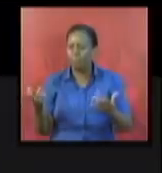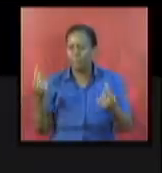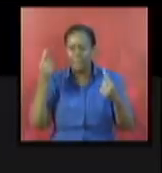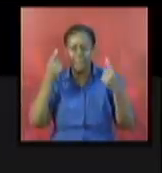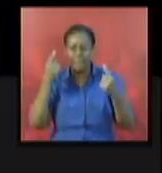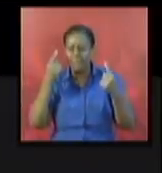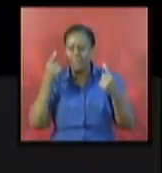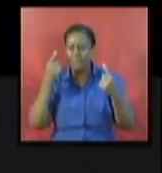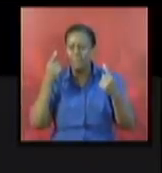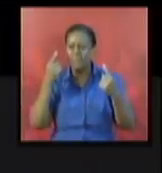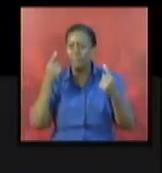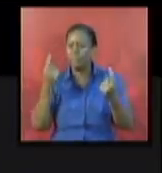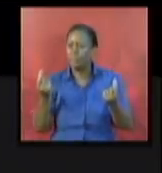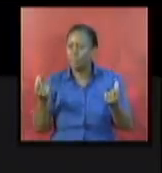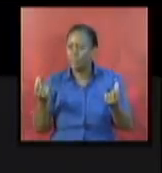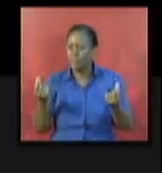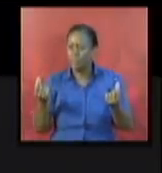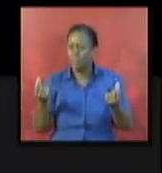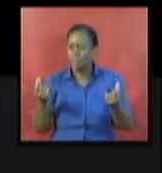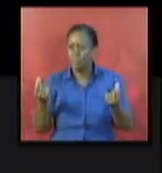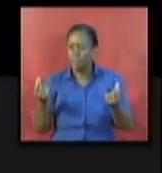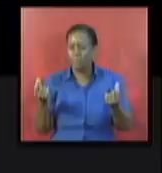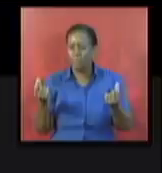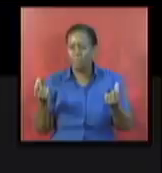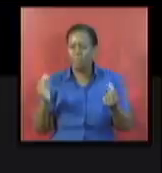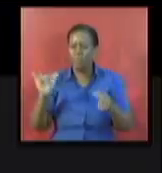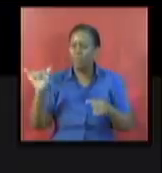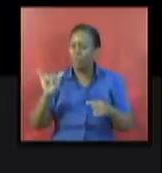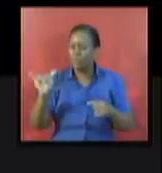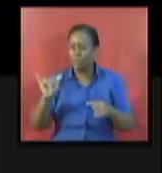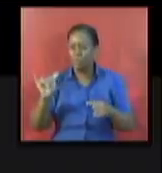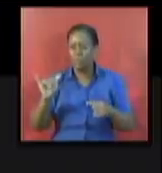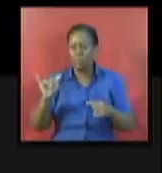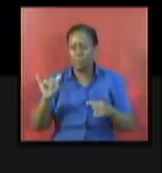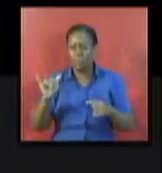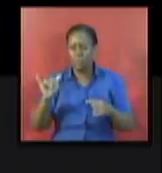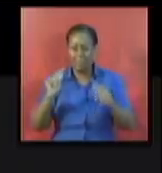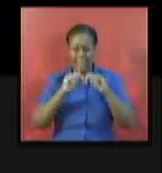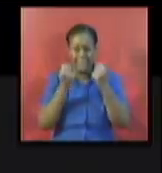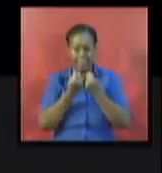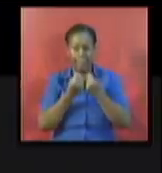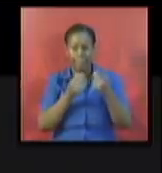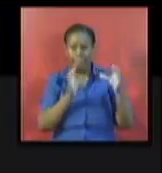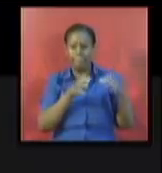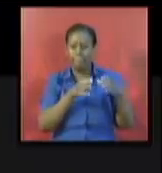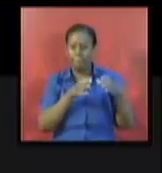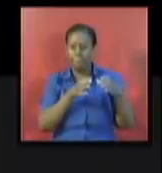addressed, as well as what is the update on the team that's supposed to come to Tobago to look at the